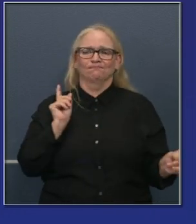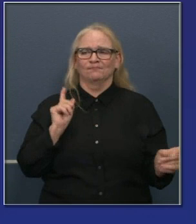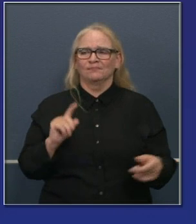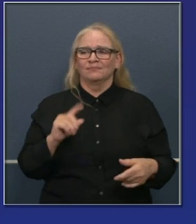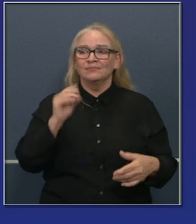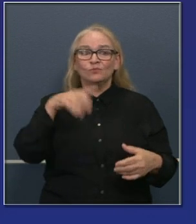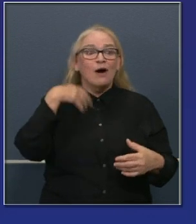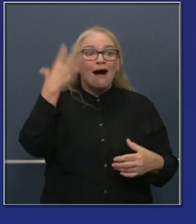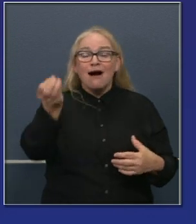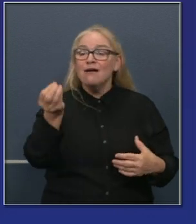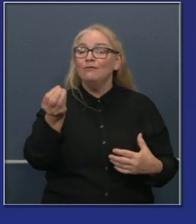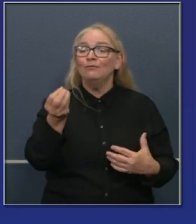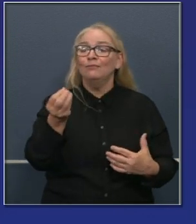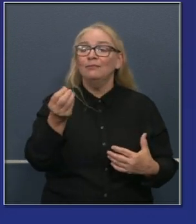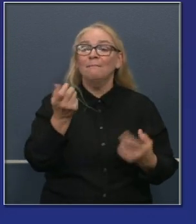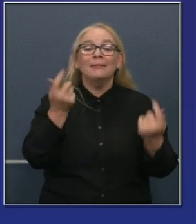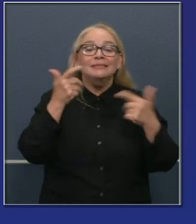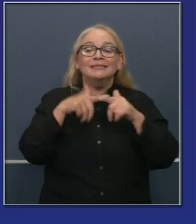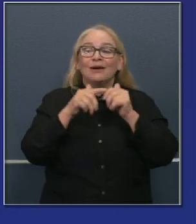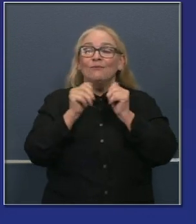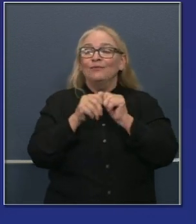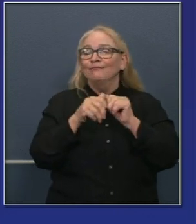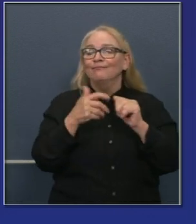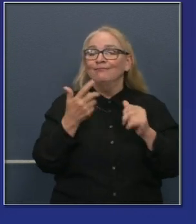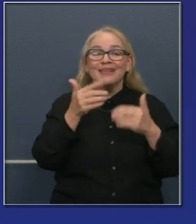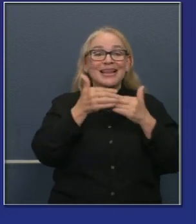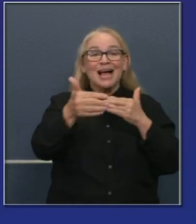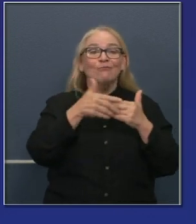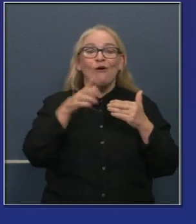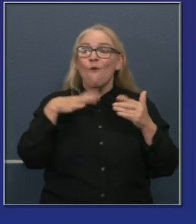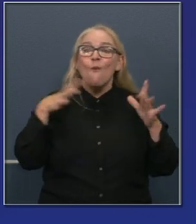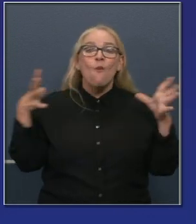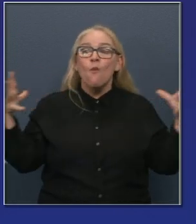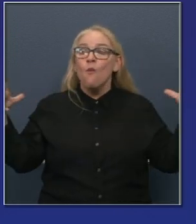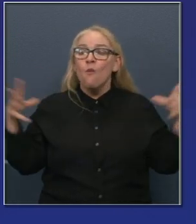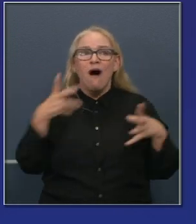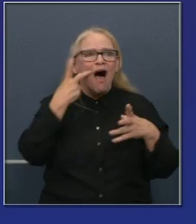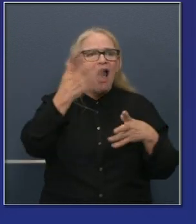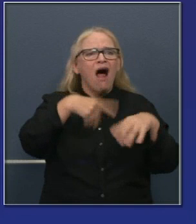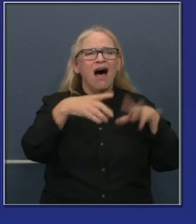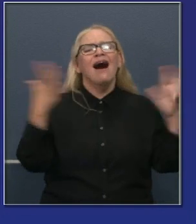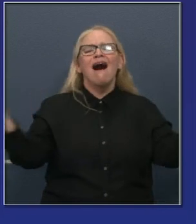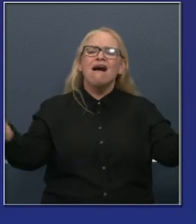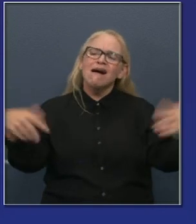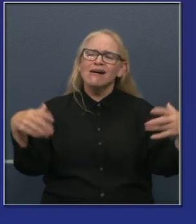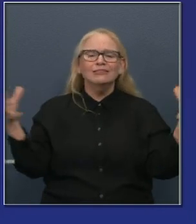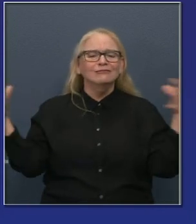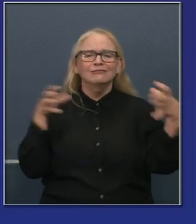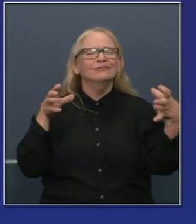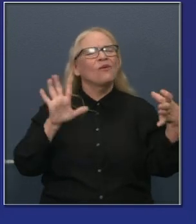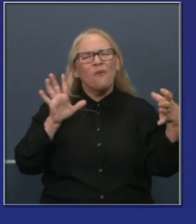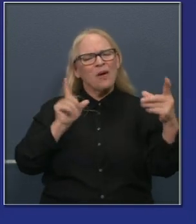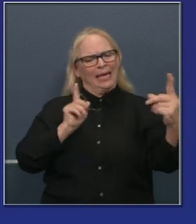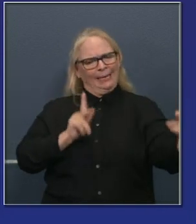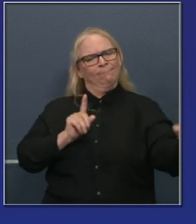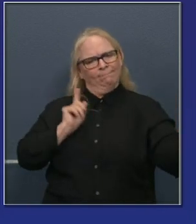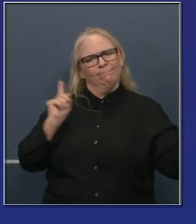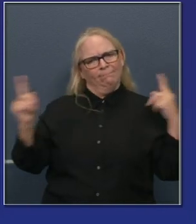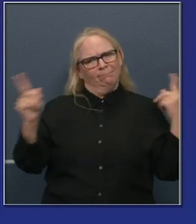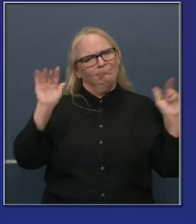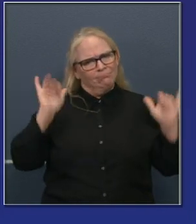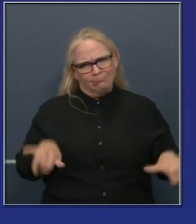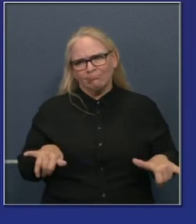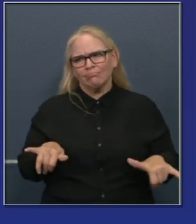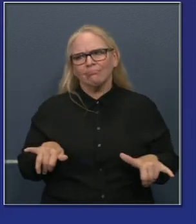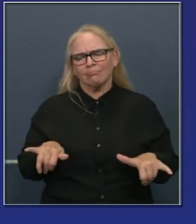or extended family members you haven't spent time with or been in contact with in some time. These are just foundational points. And I'll just